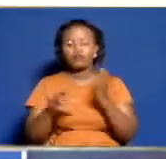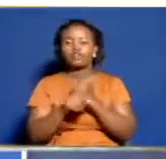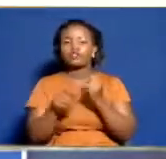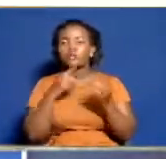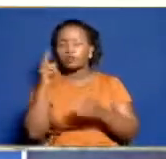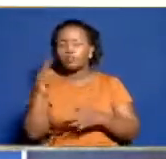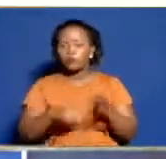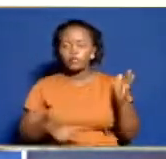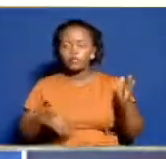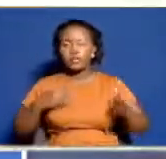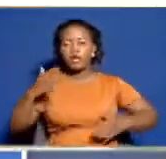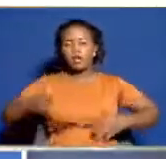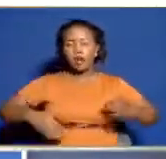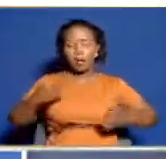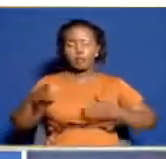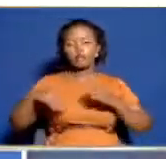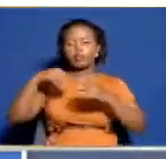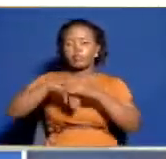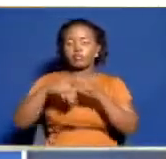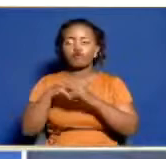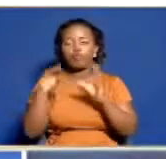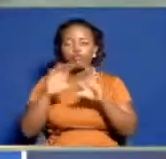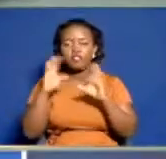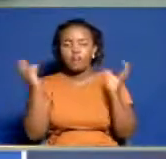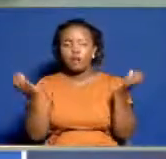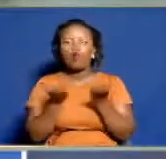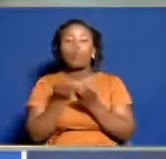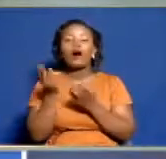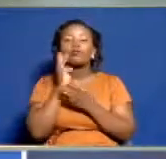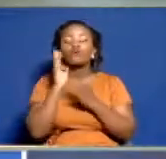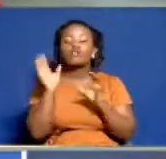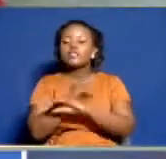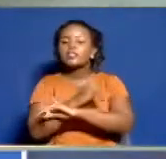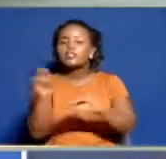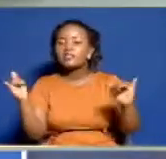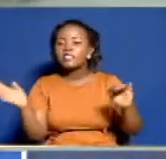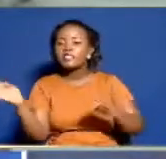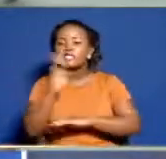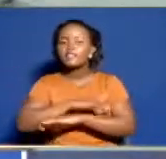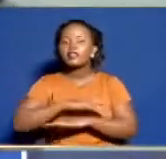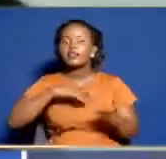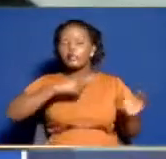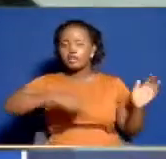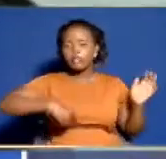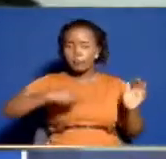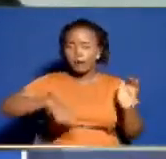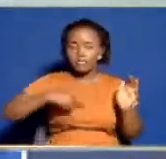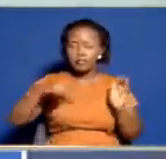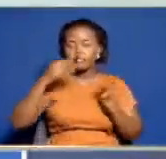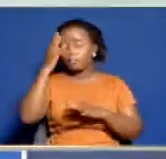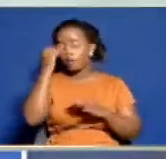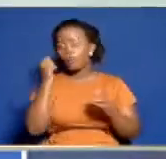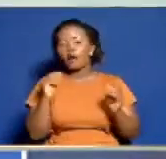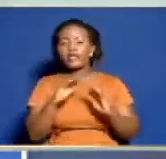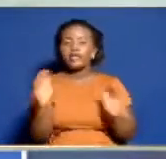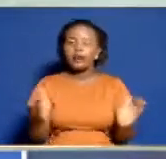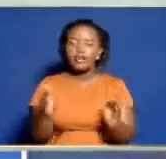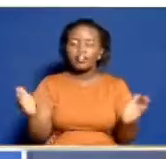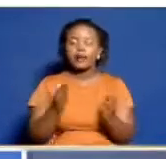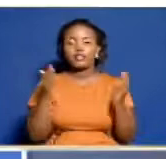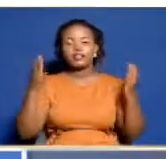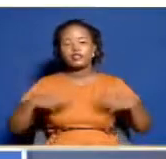happy to be part of the World Ocean Day celebration in Malindi, which aims at encouraging people to conserve marine and